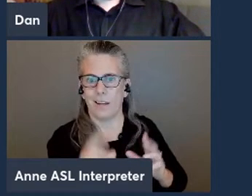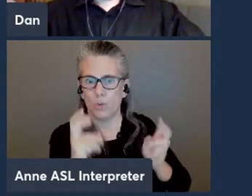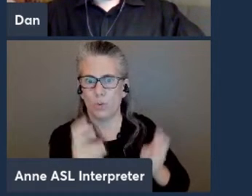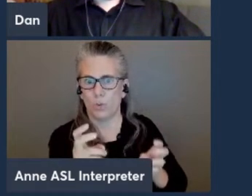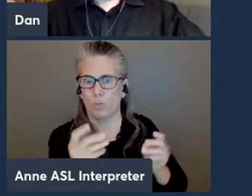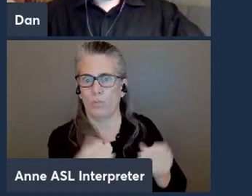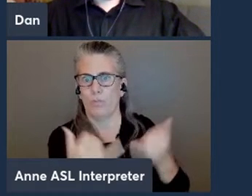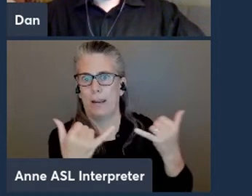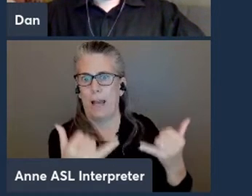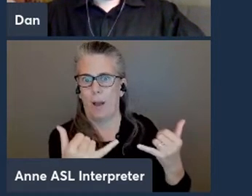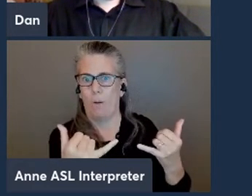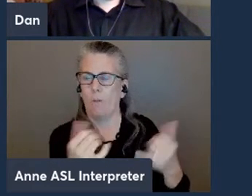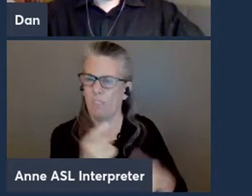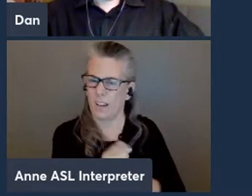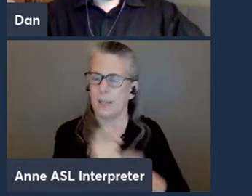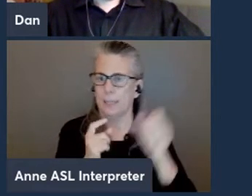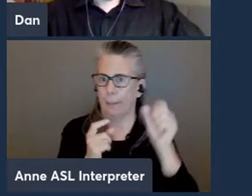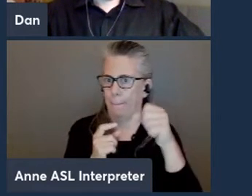And